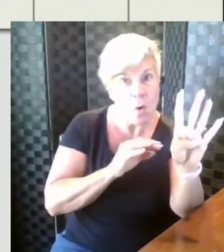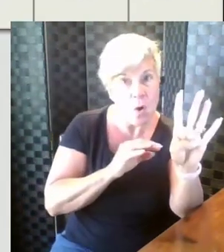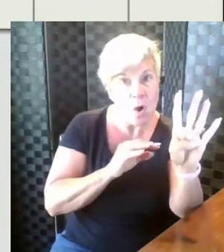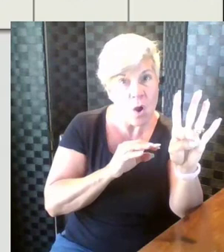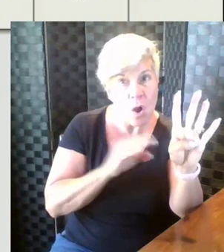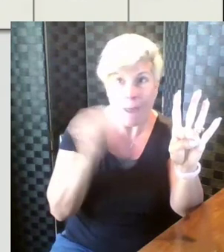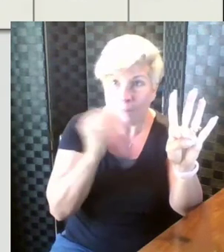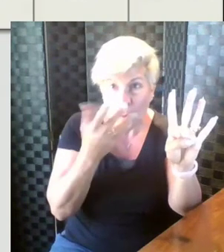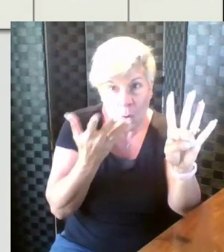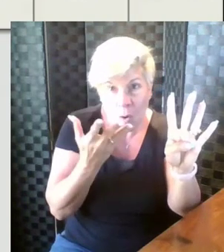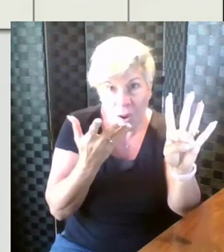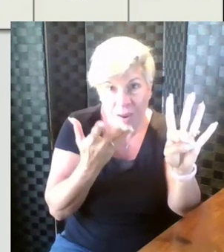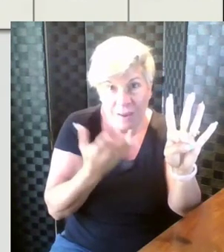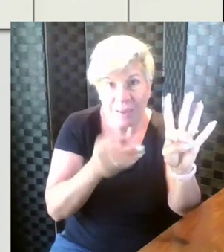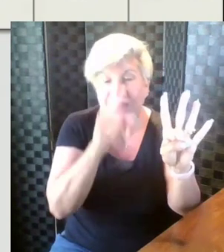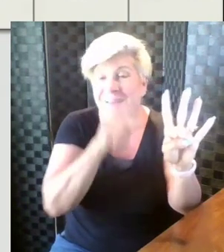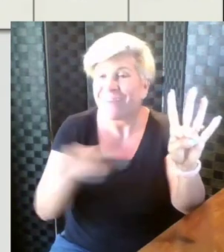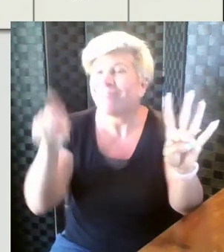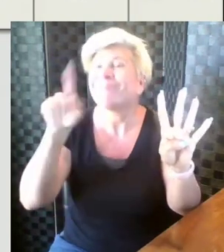4,